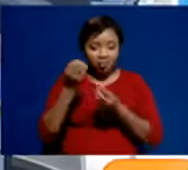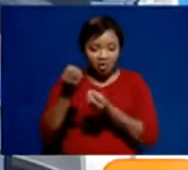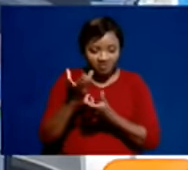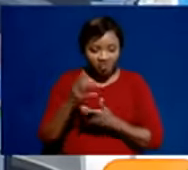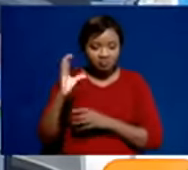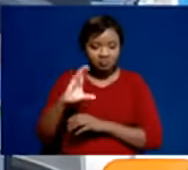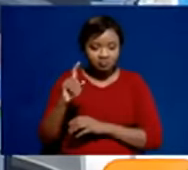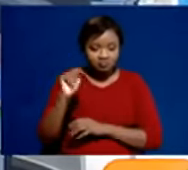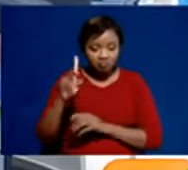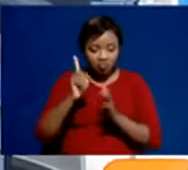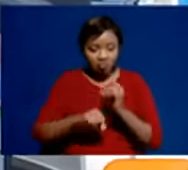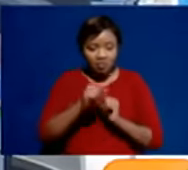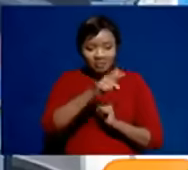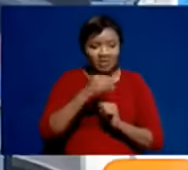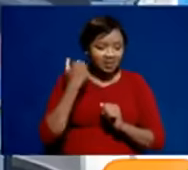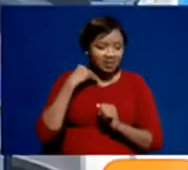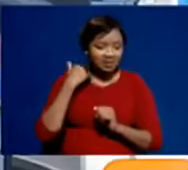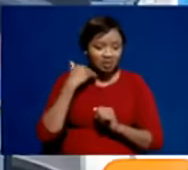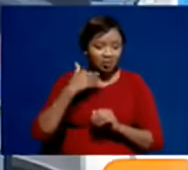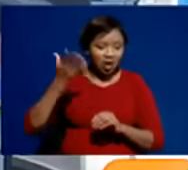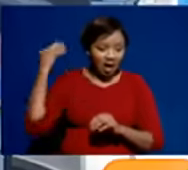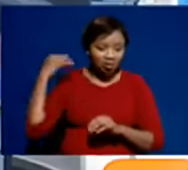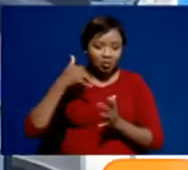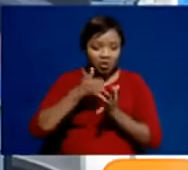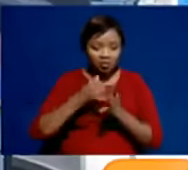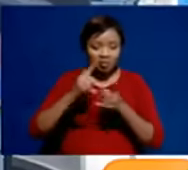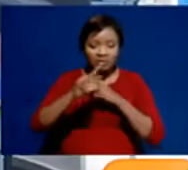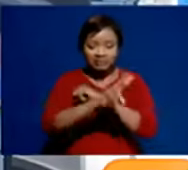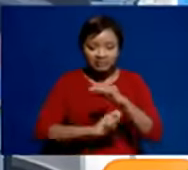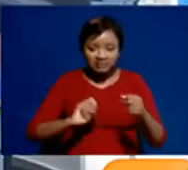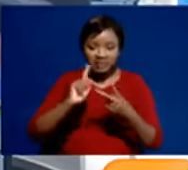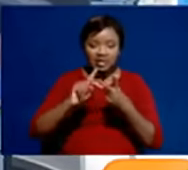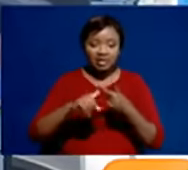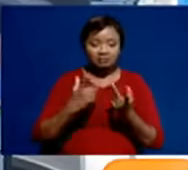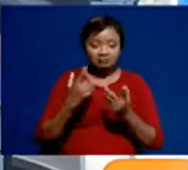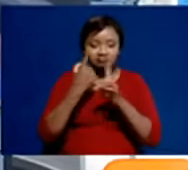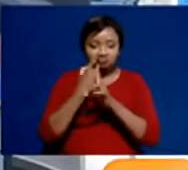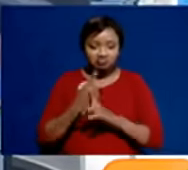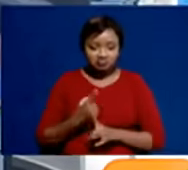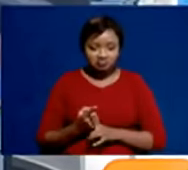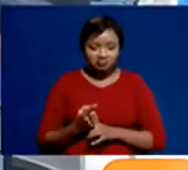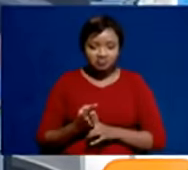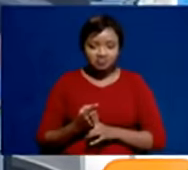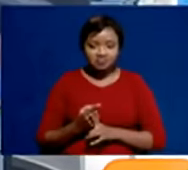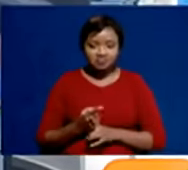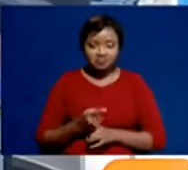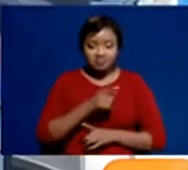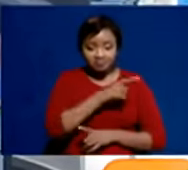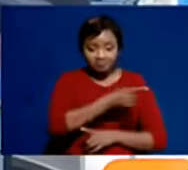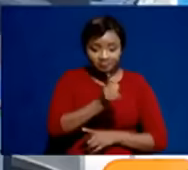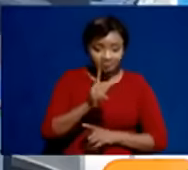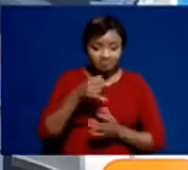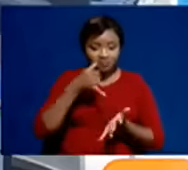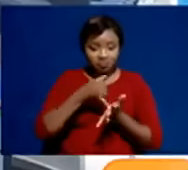TV a criminal past of the four men, including burglary, stealing, and robberies. Police sources say that the deceased were part